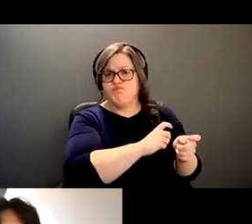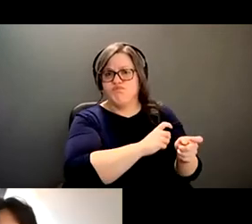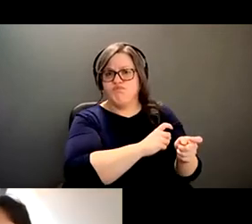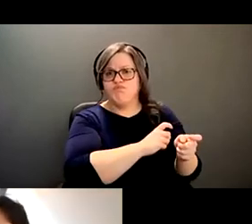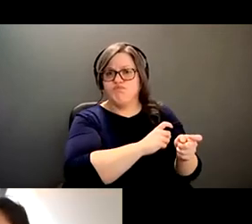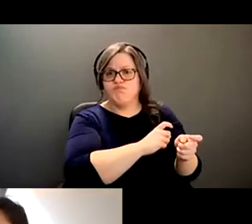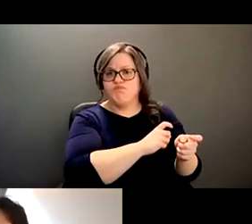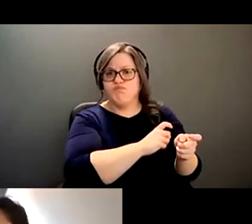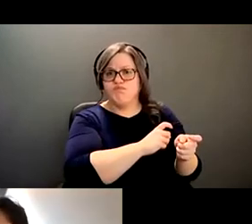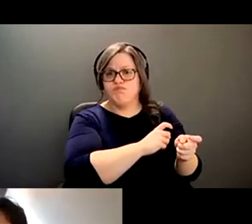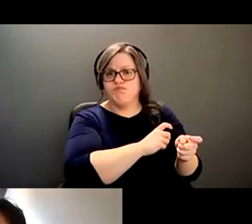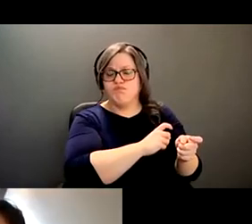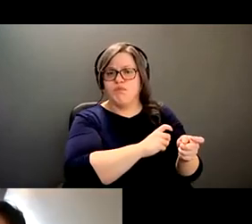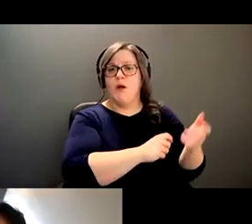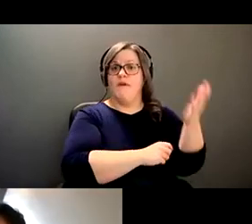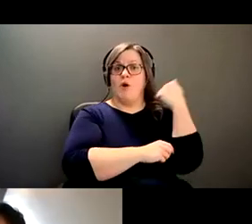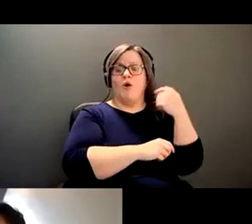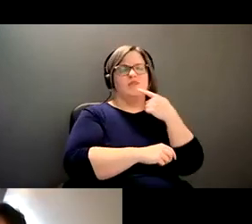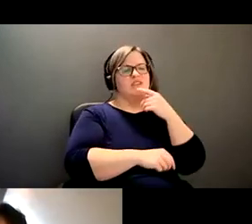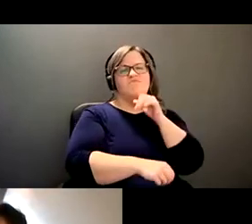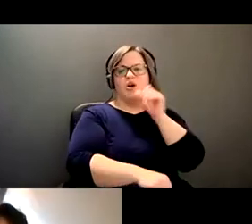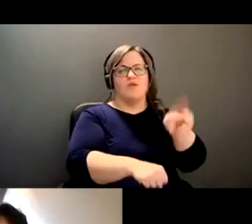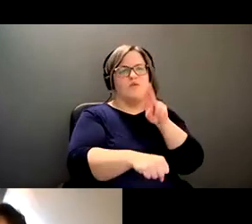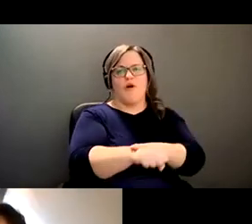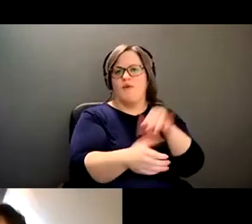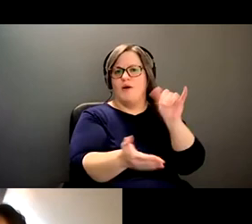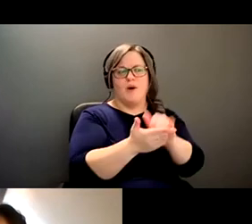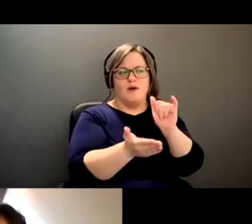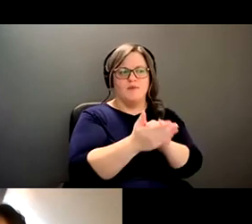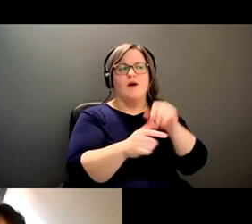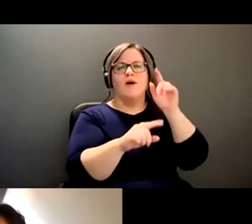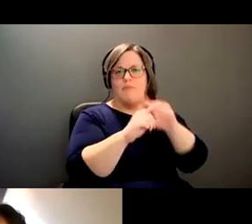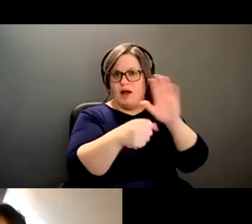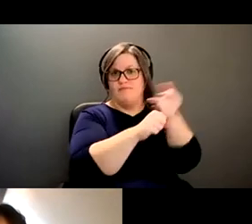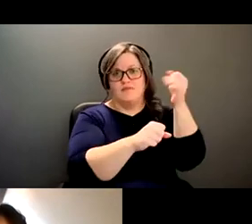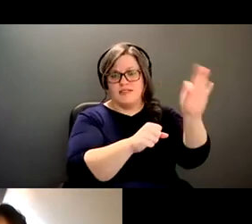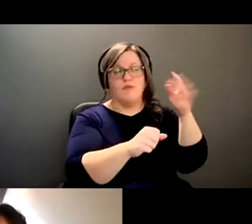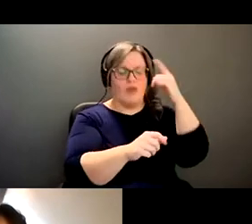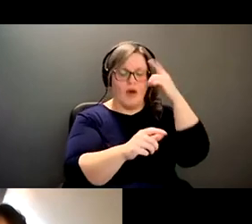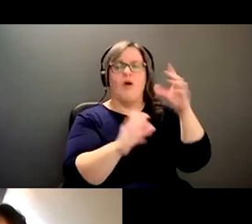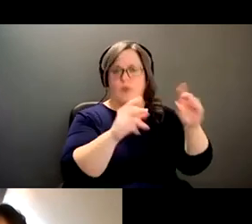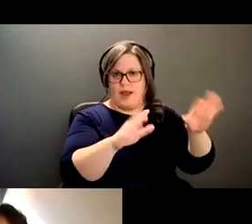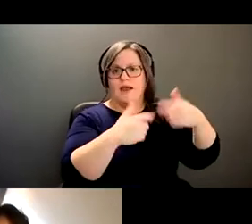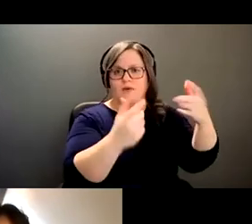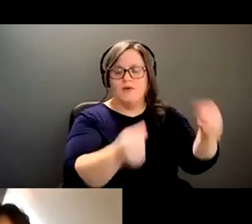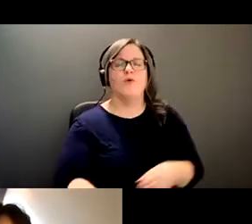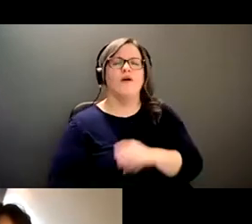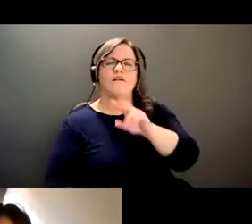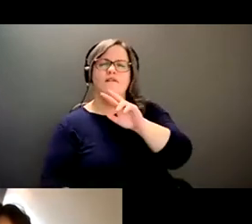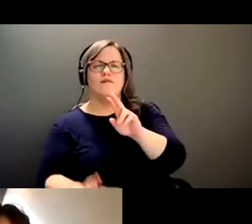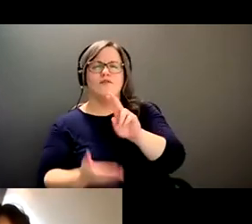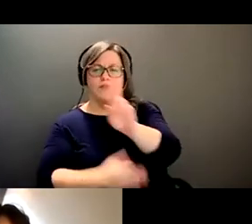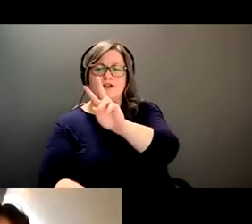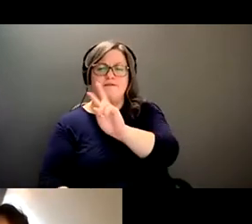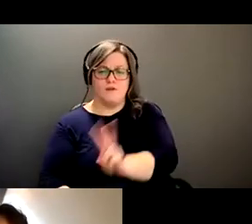considered not normal or not possible. You know, I mean, at the City of Victoria, I think one of the programs my colleague started just to